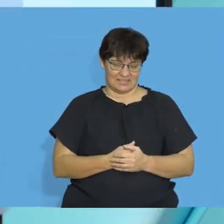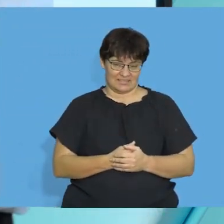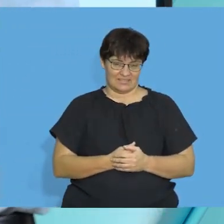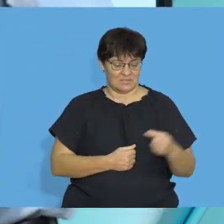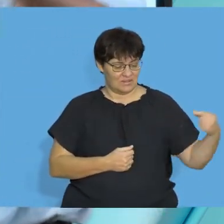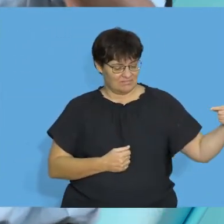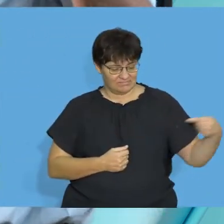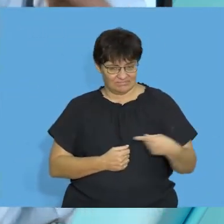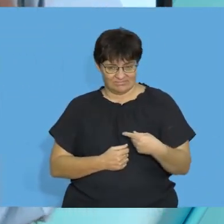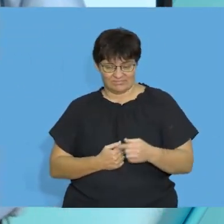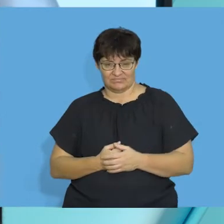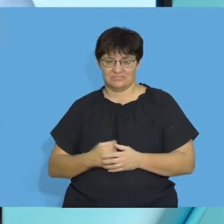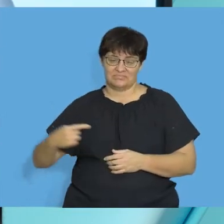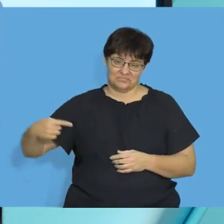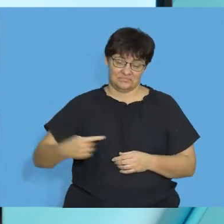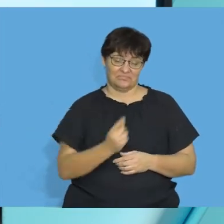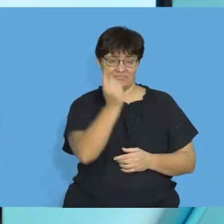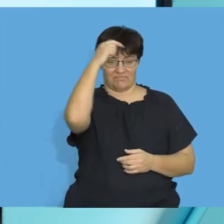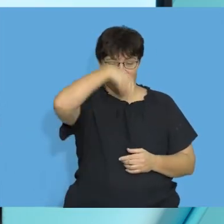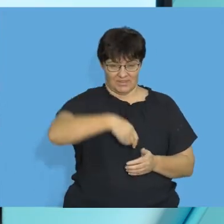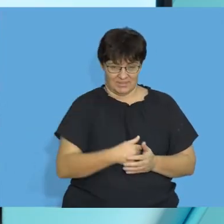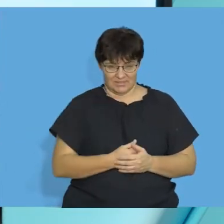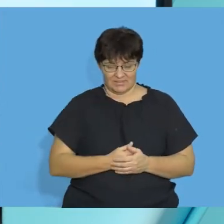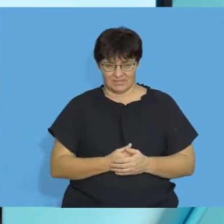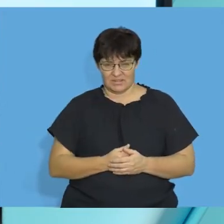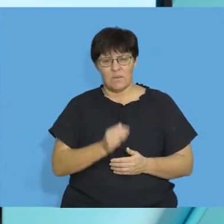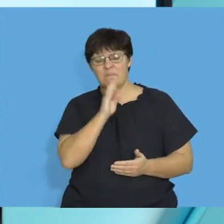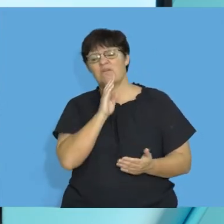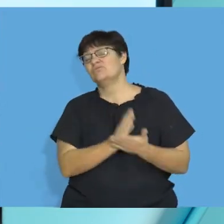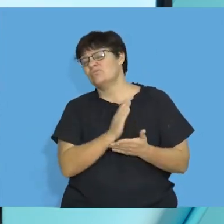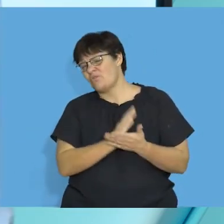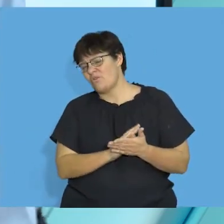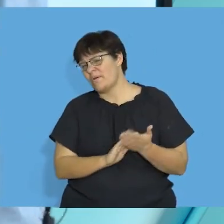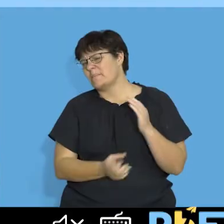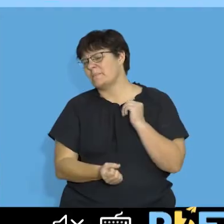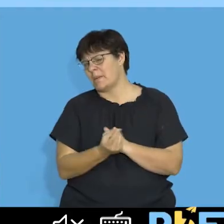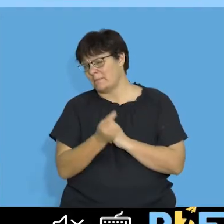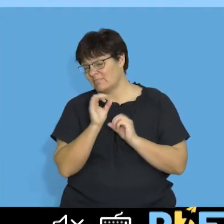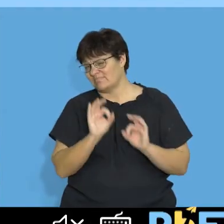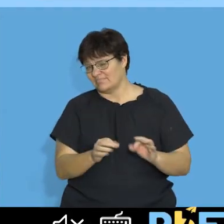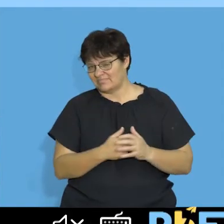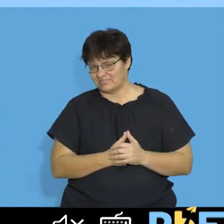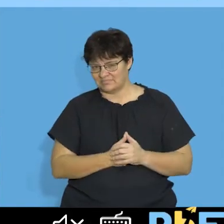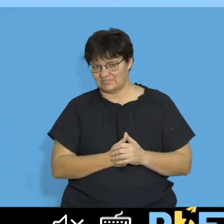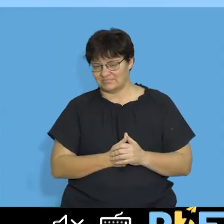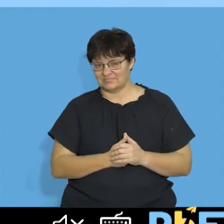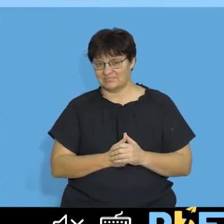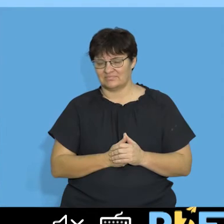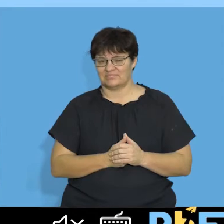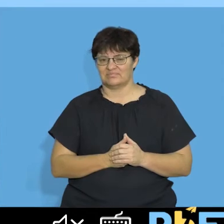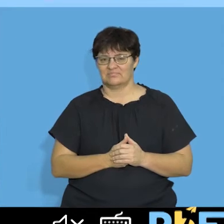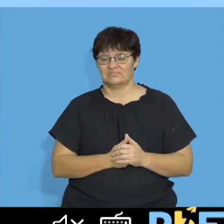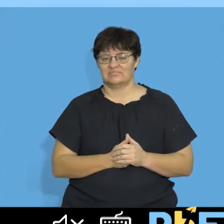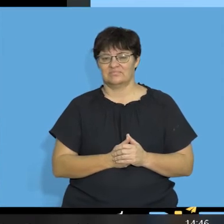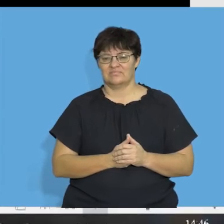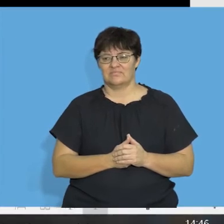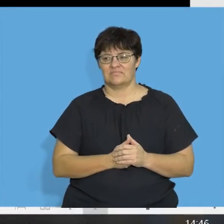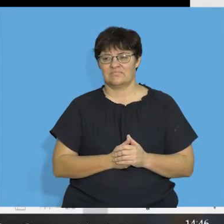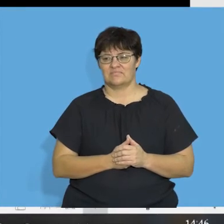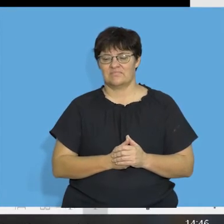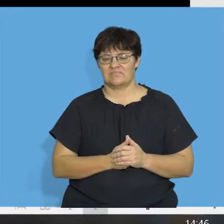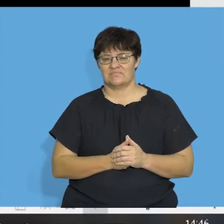at the positive and out at the negative. But let's make sure that we've got that, and we're going to have another look at it. So let's